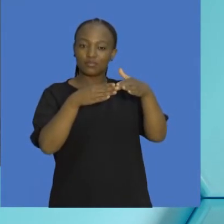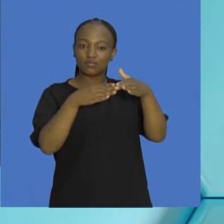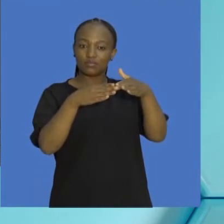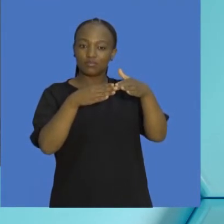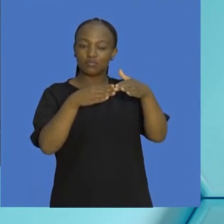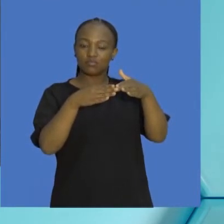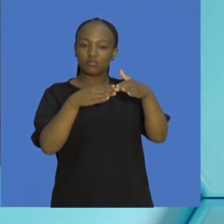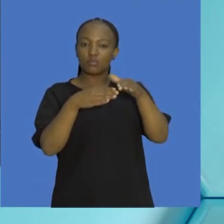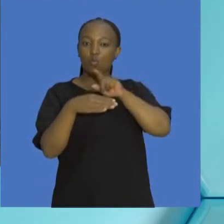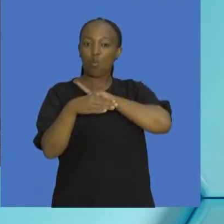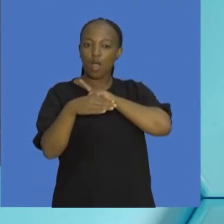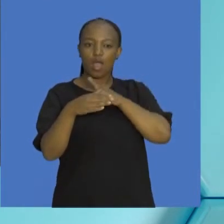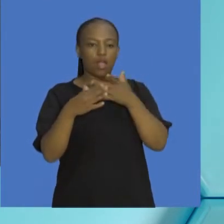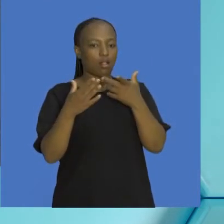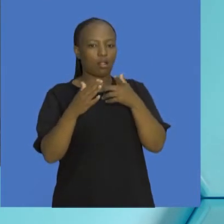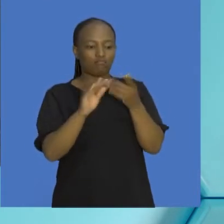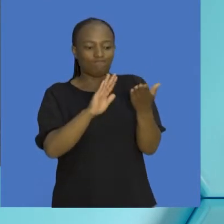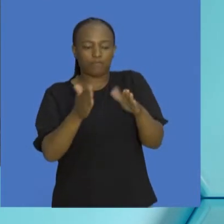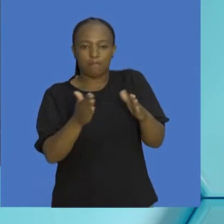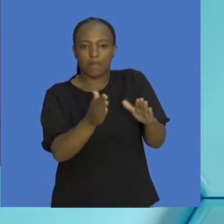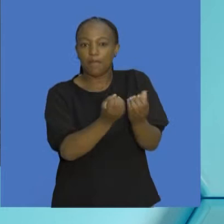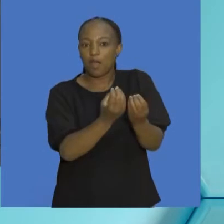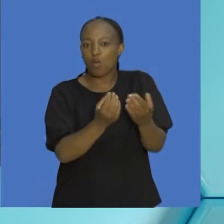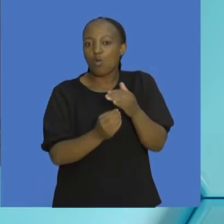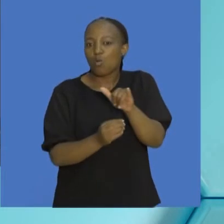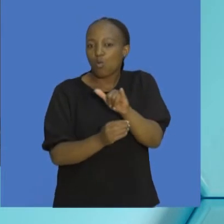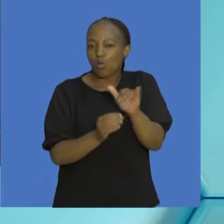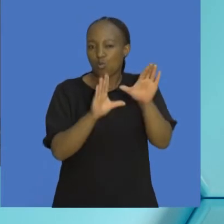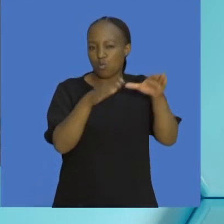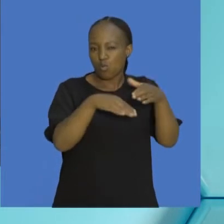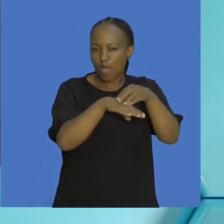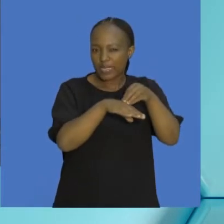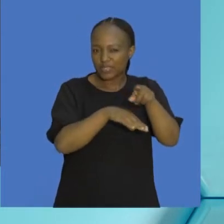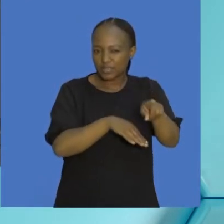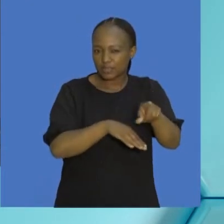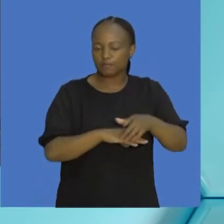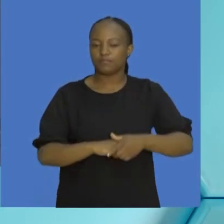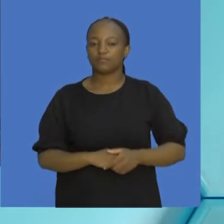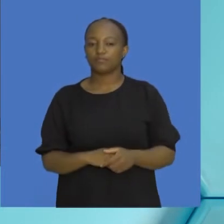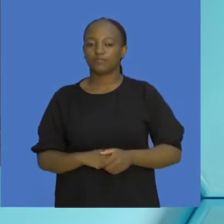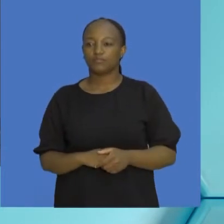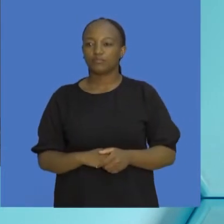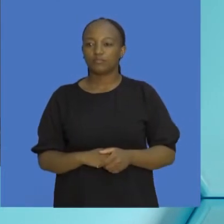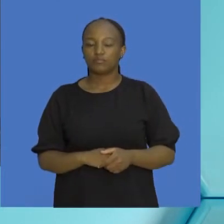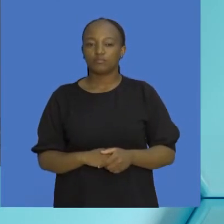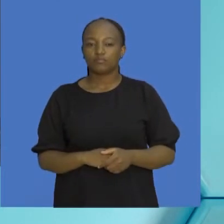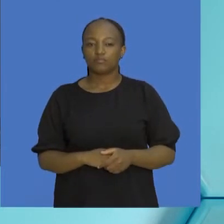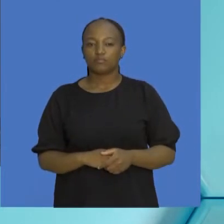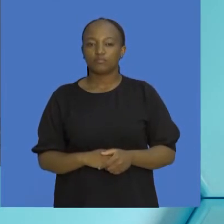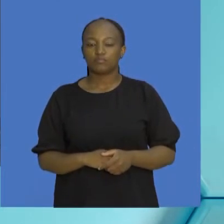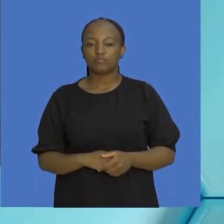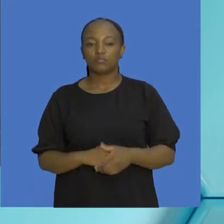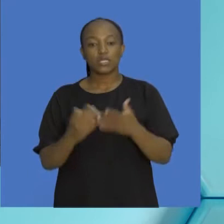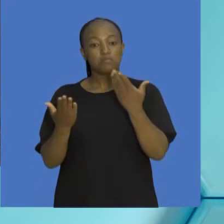class actually we lost because of the COVID-19. I want you to take time. We do know that